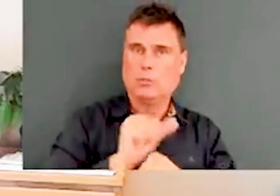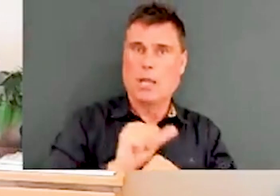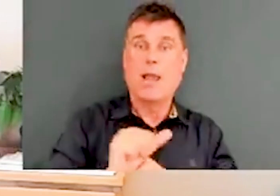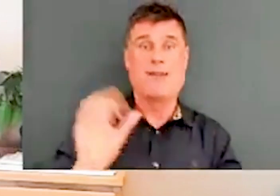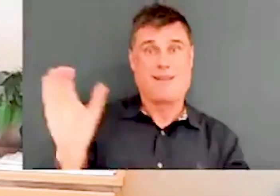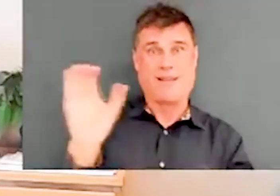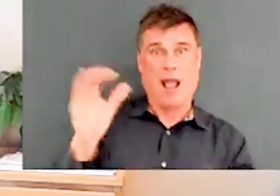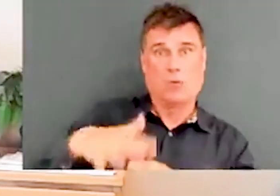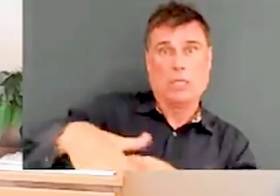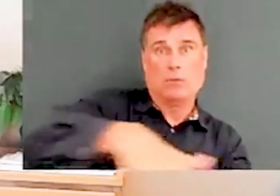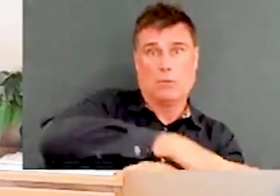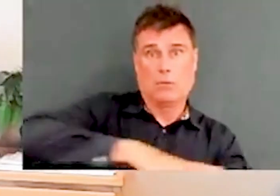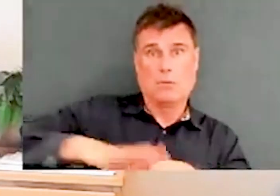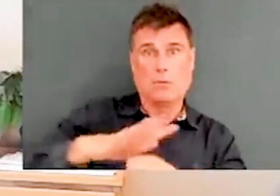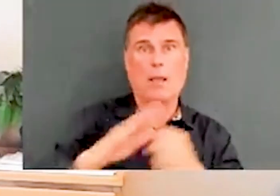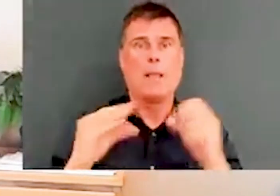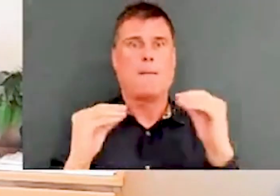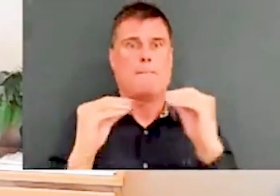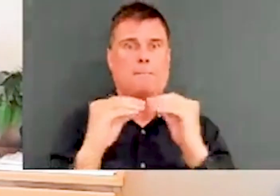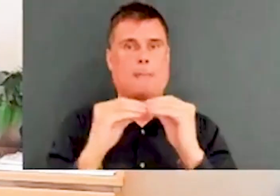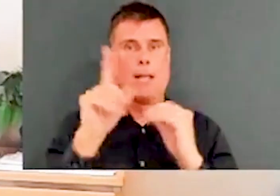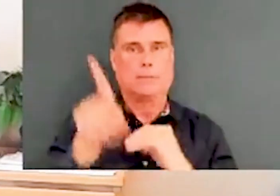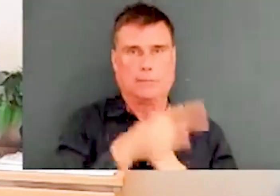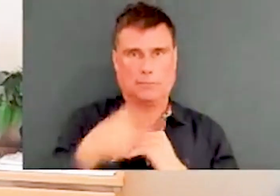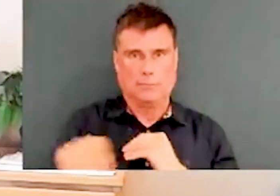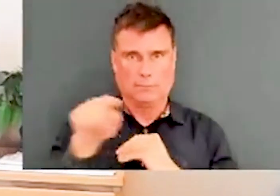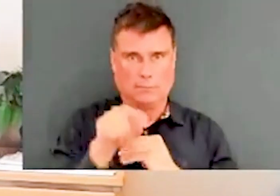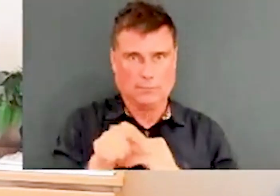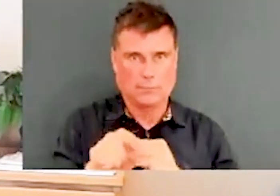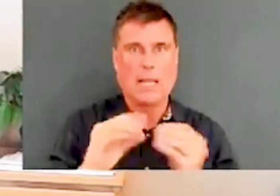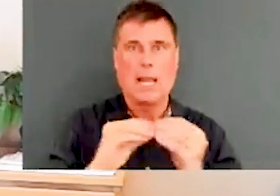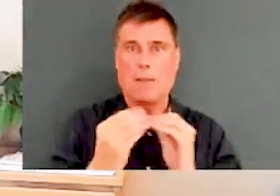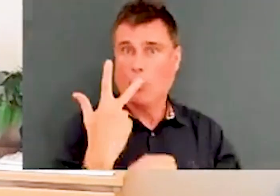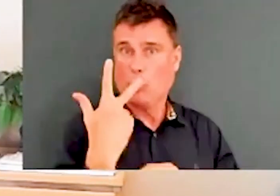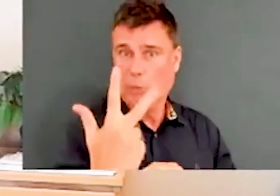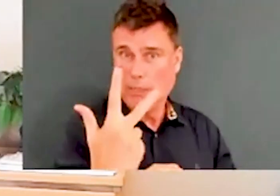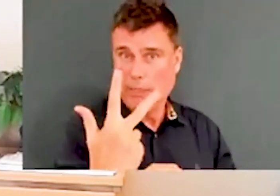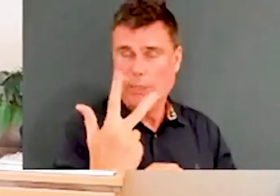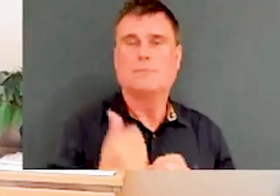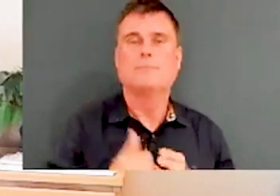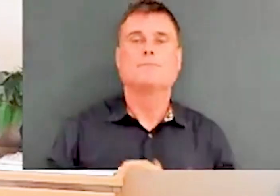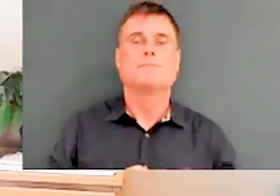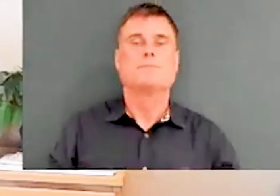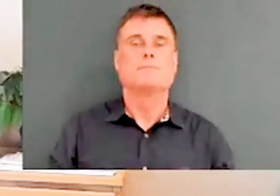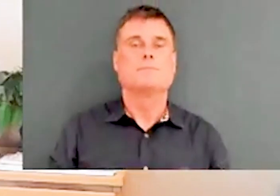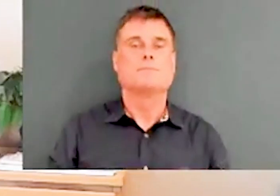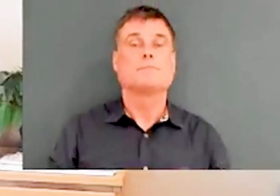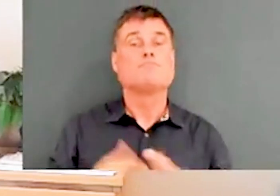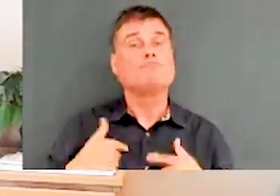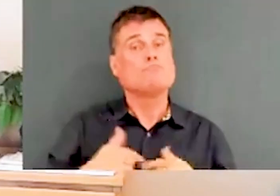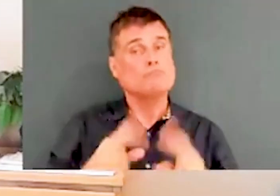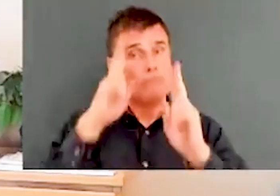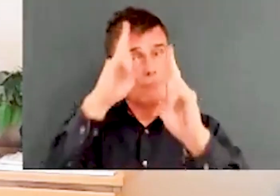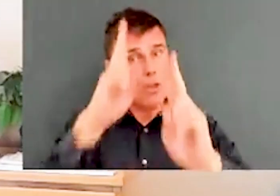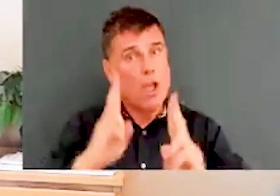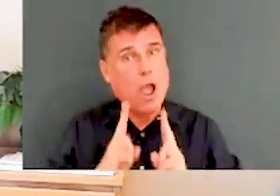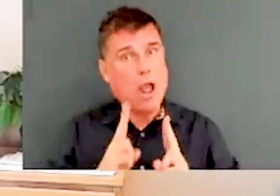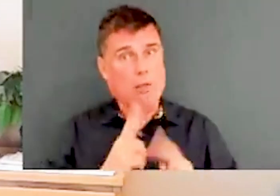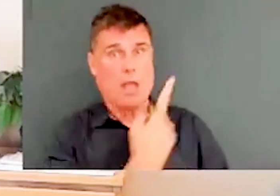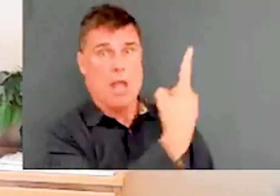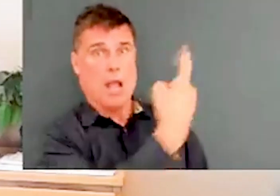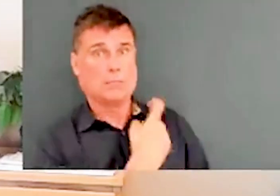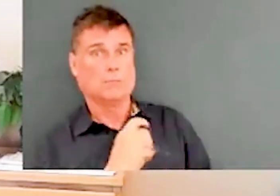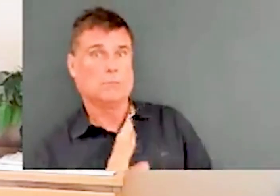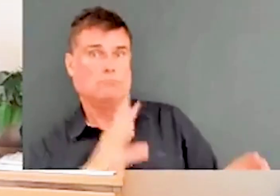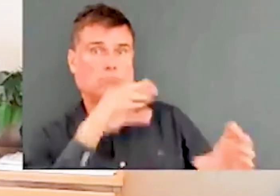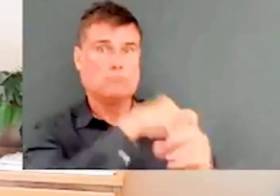of Alberta, Region 3. I was honored to be asked to review BC's oil and gas royalty system alongside my colleague, Dr.